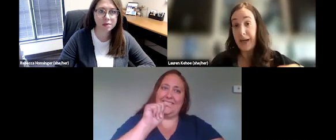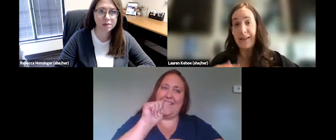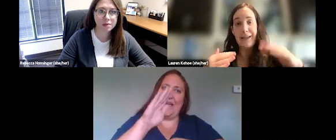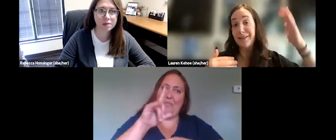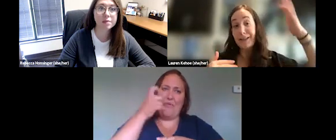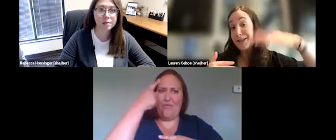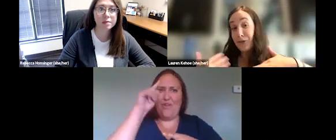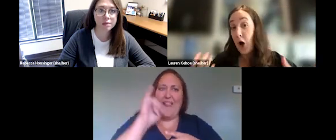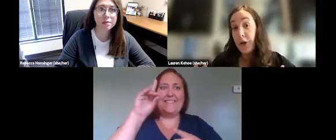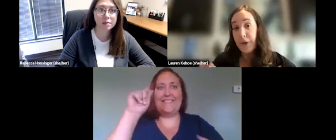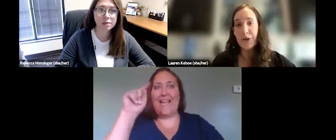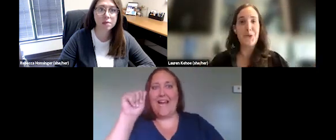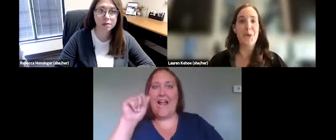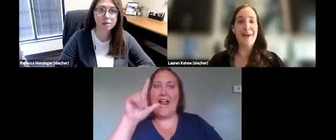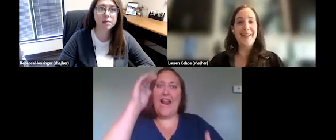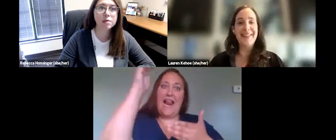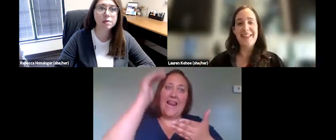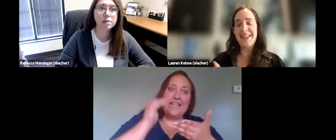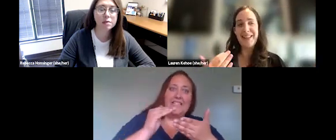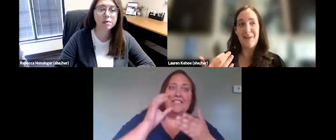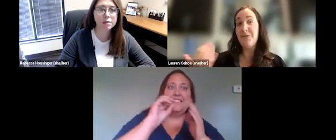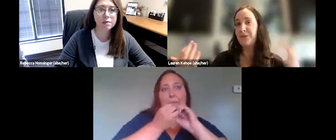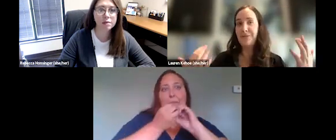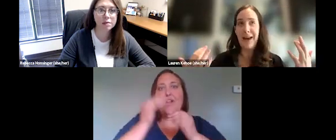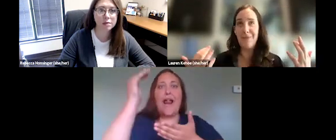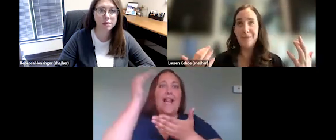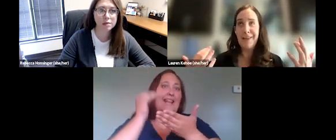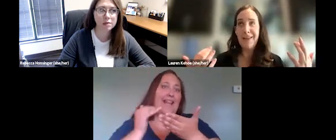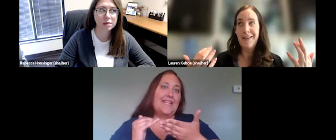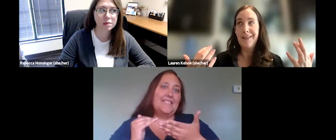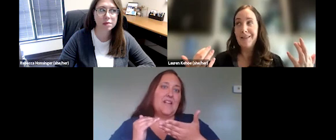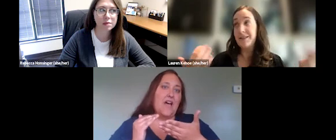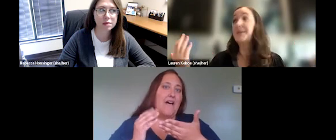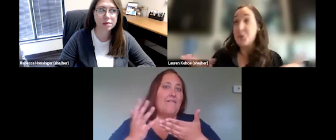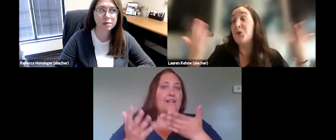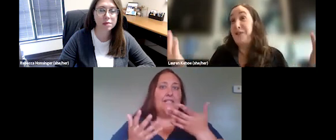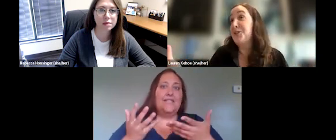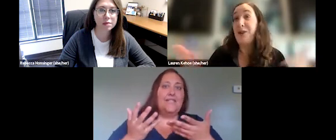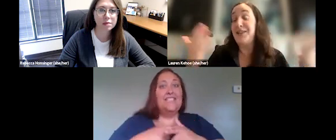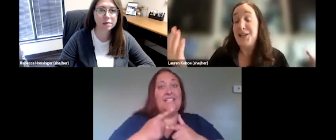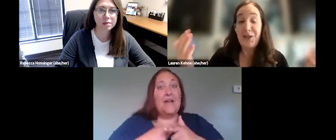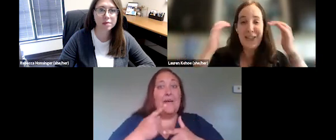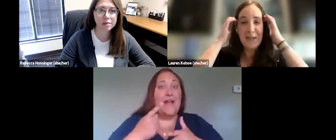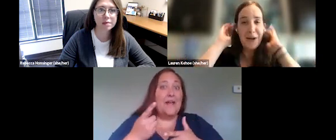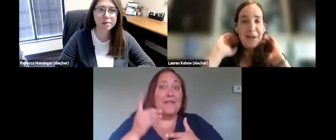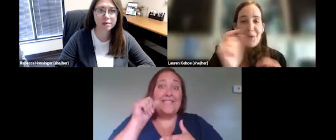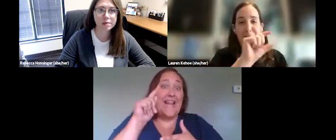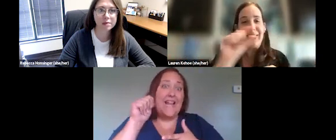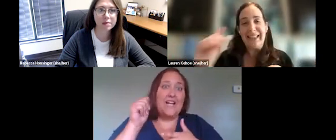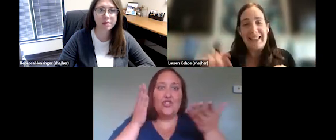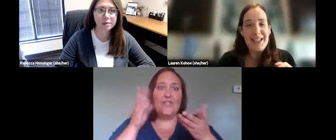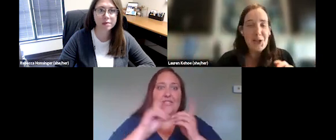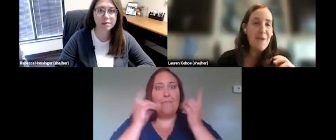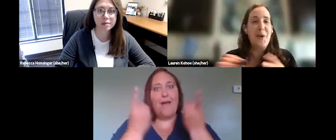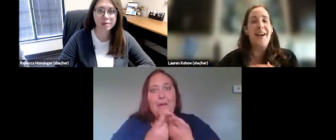data, right, like a list of call numbers or a list of sometimes we do have data. We have a data services department. So if they